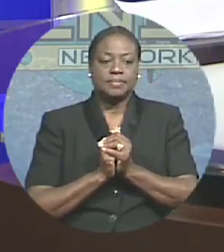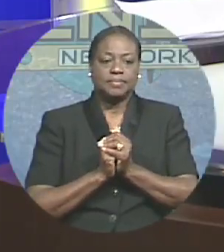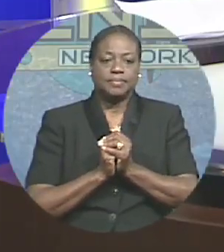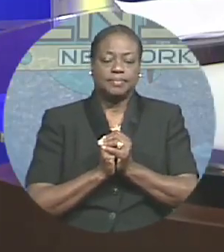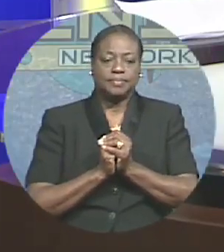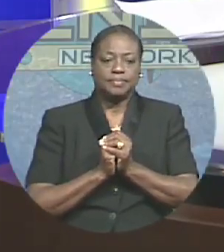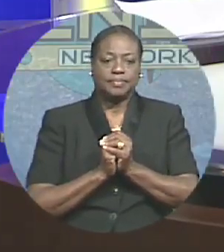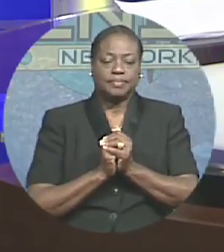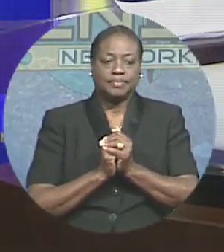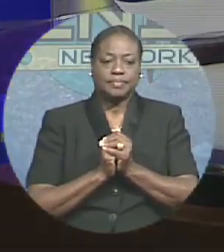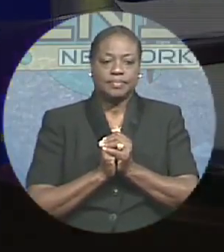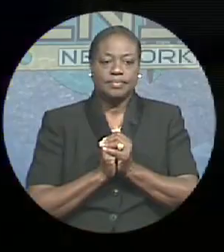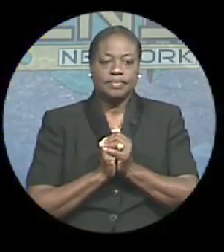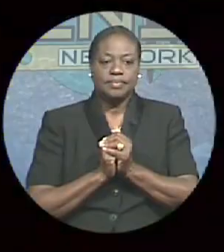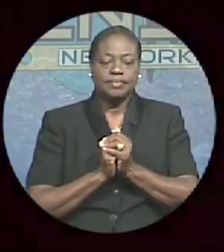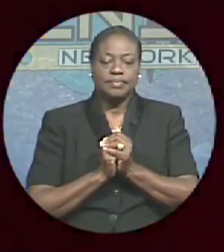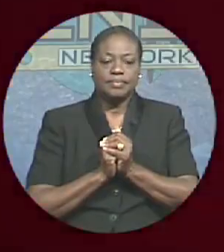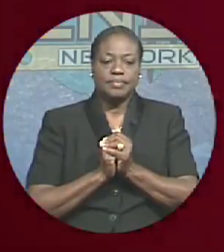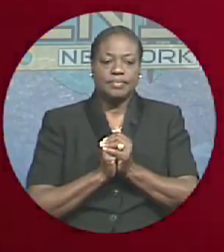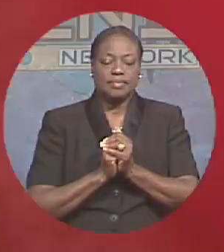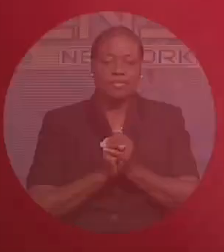Tonight.